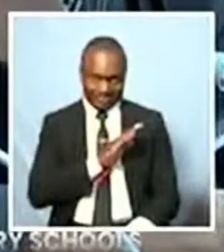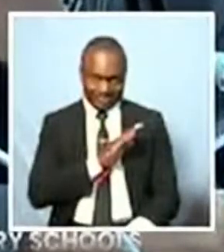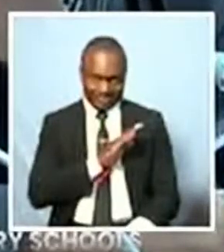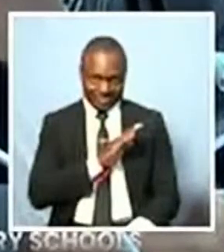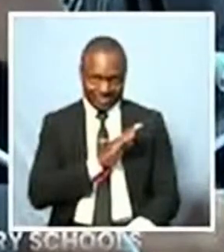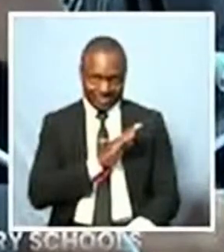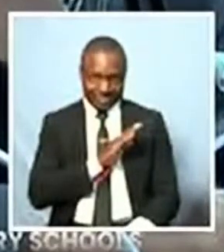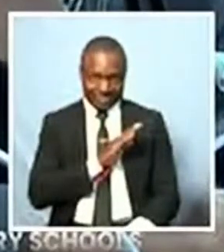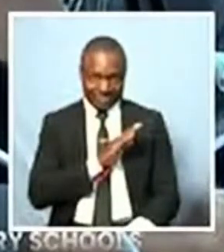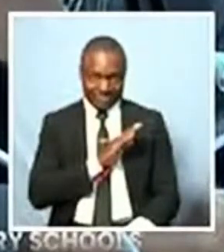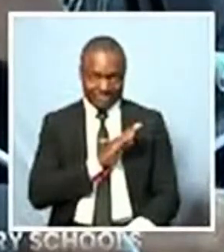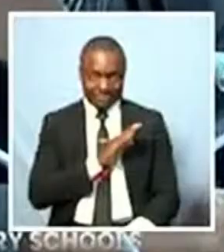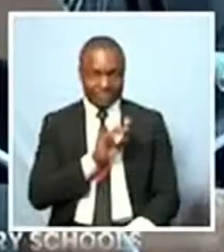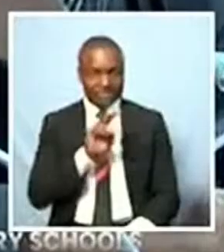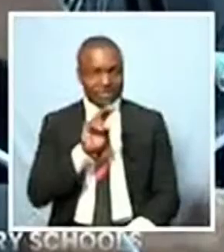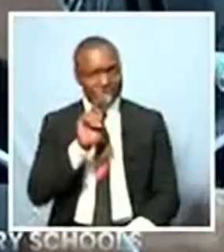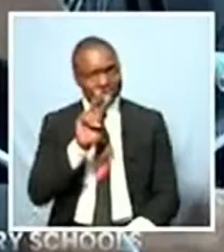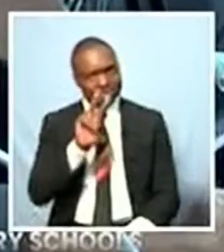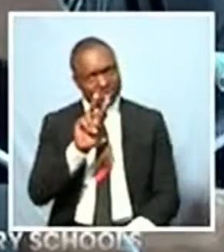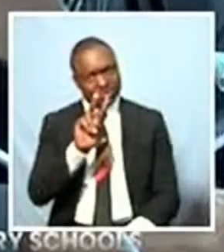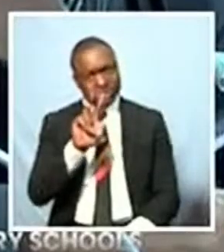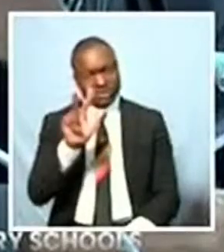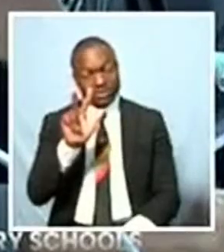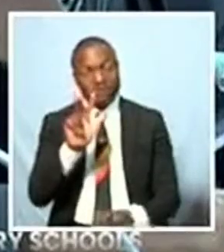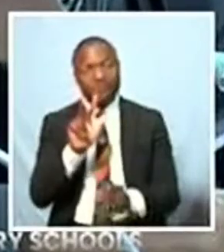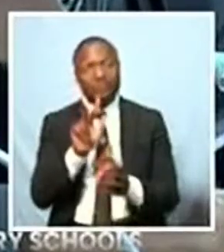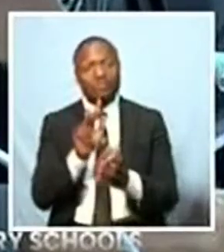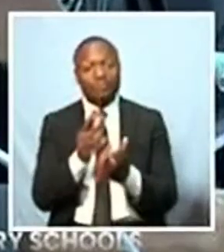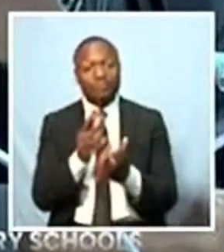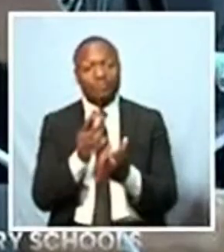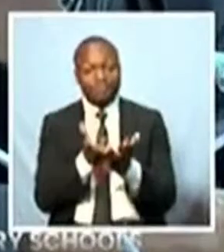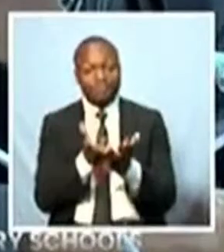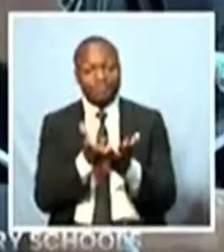On about 2 to 3 pages, Zambia is last.